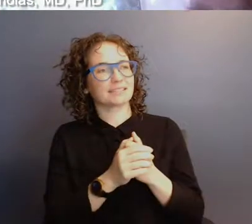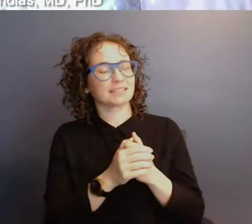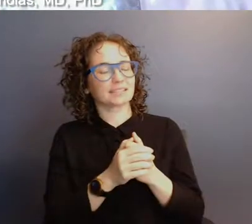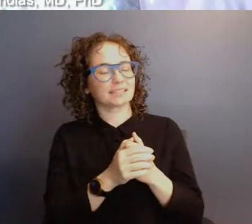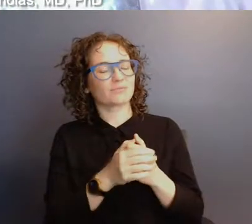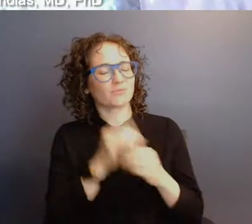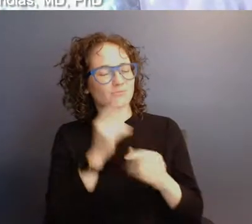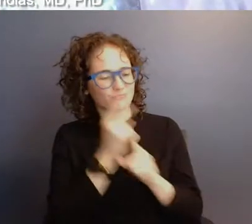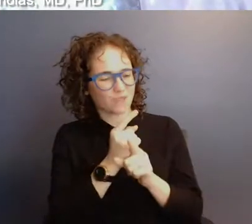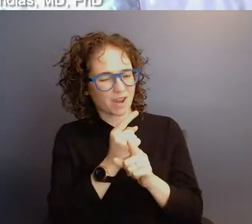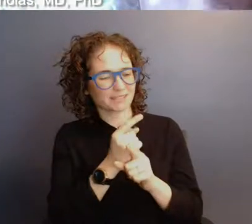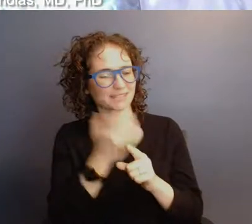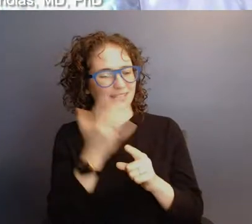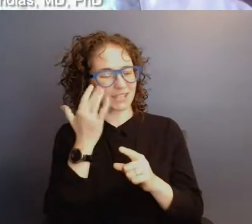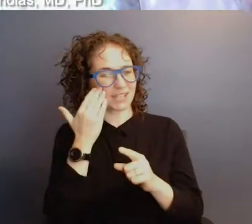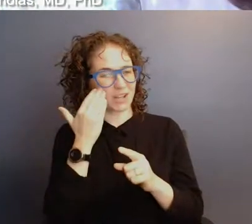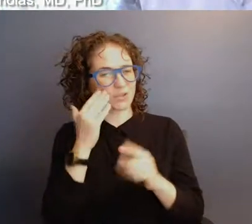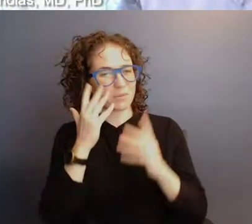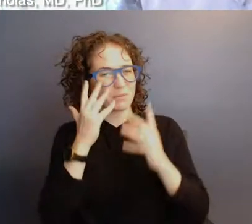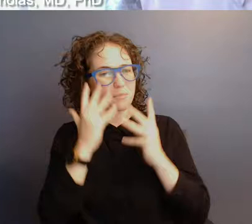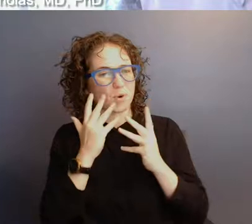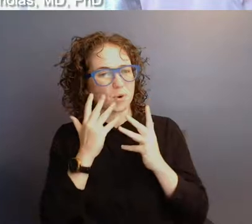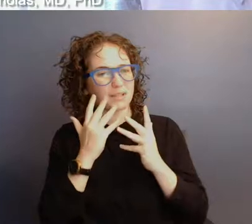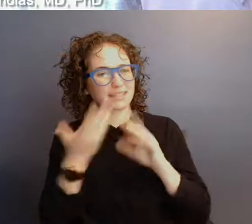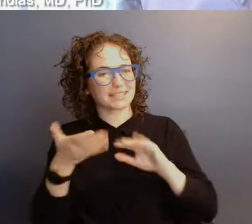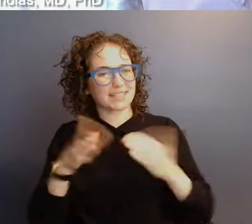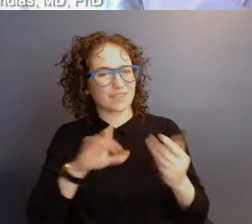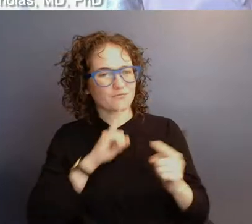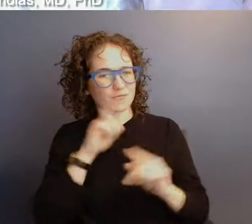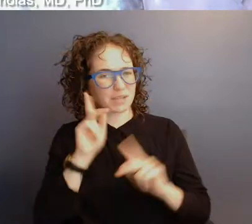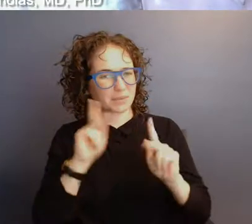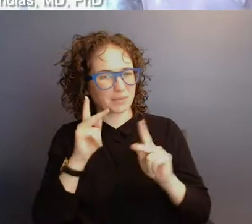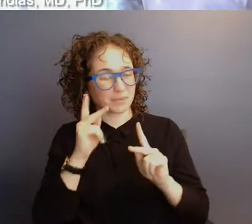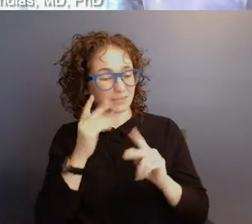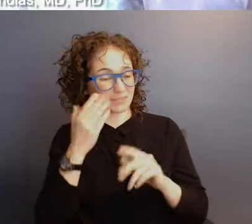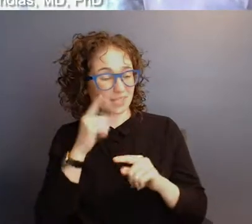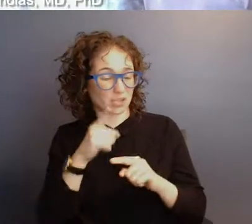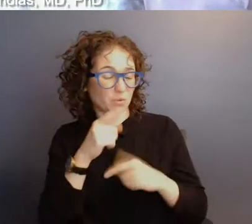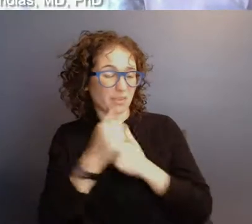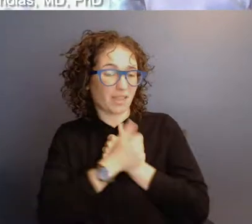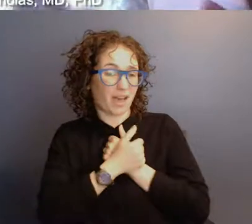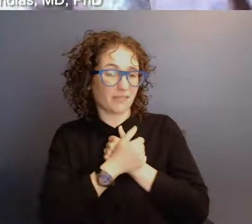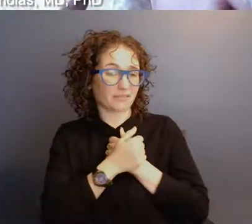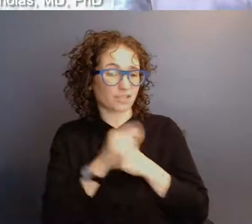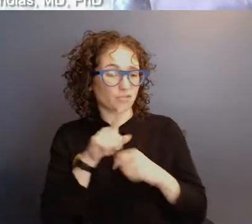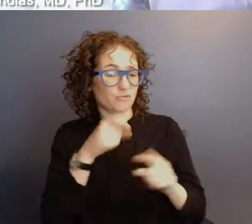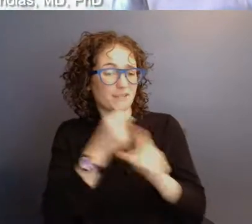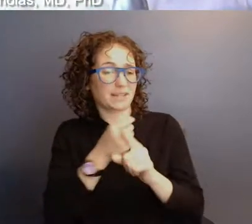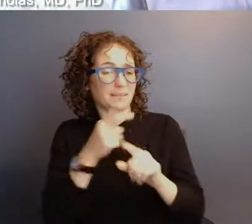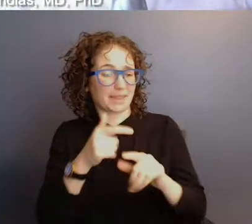You are mourning the death of real people that you loved and were affected by this disease,